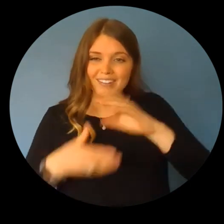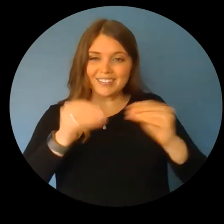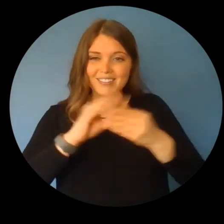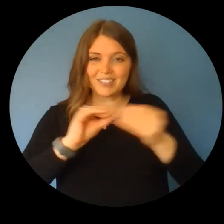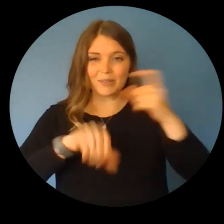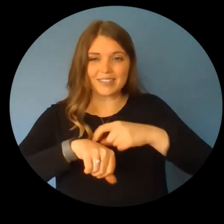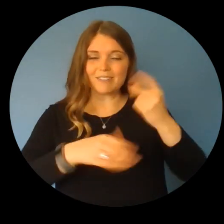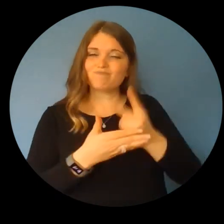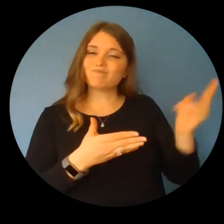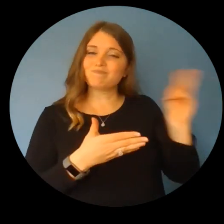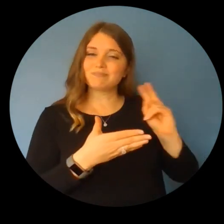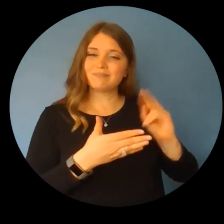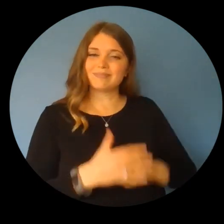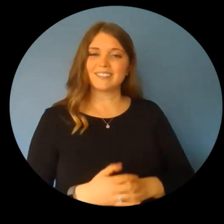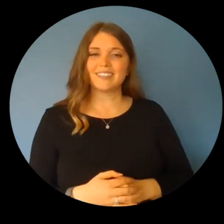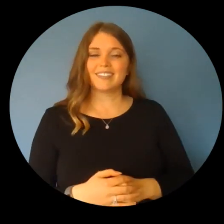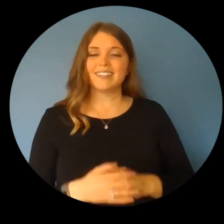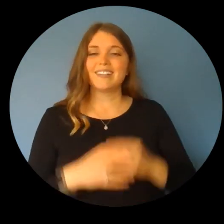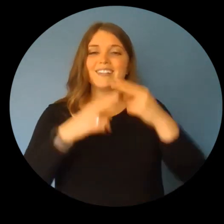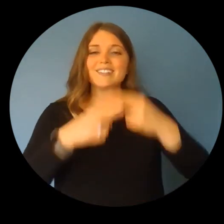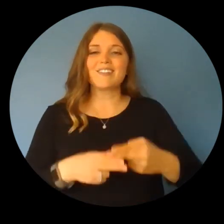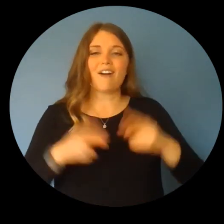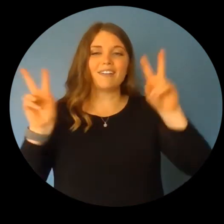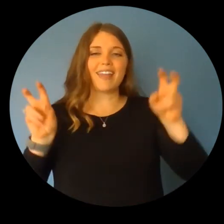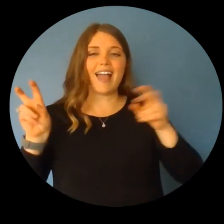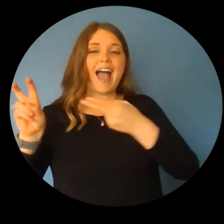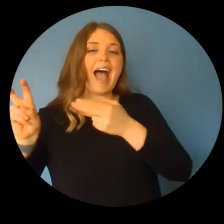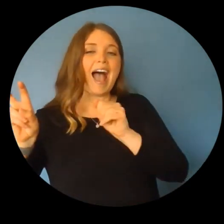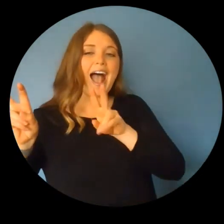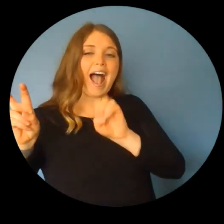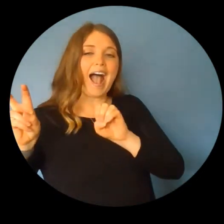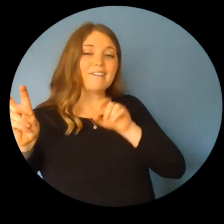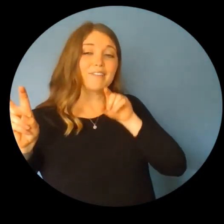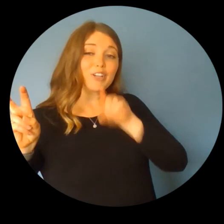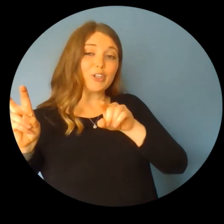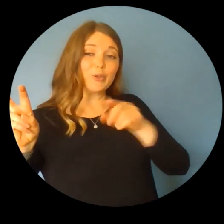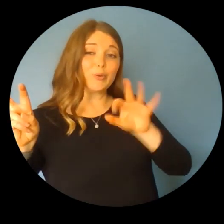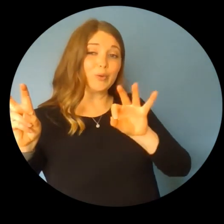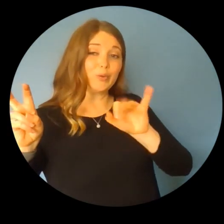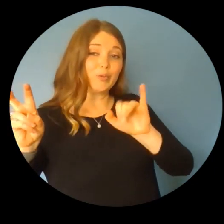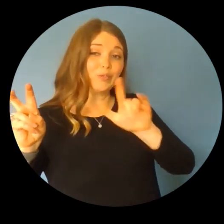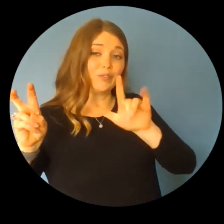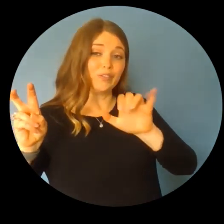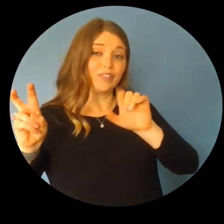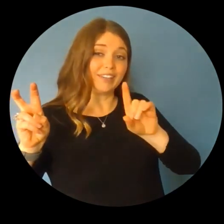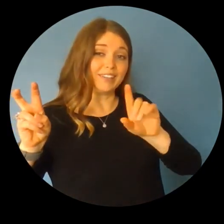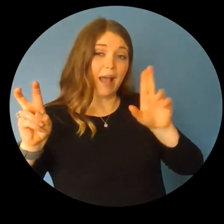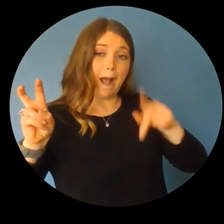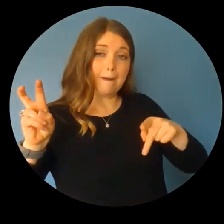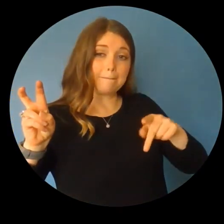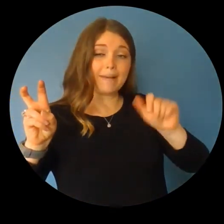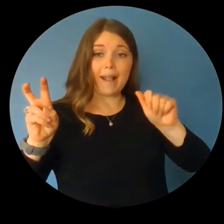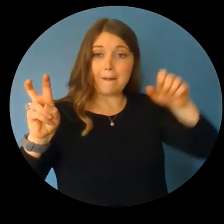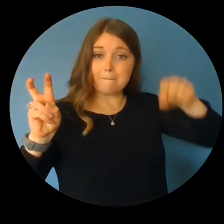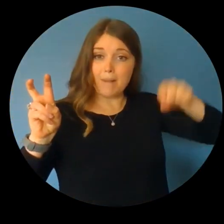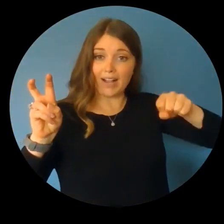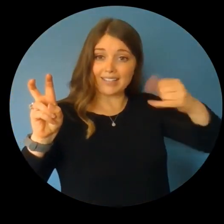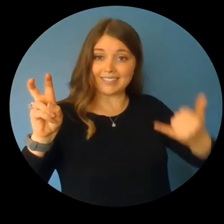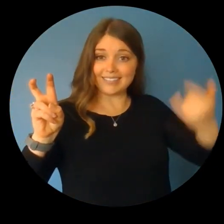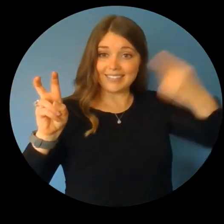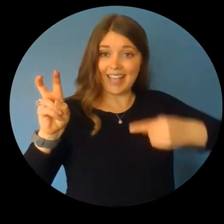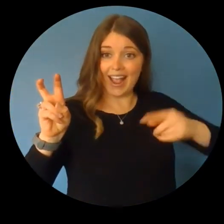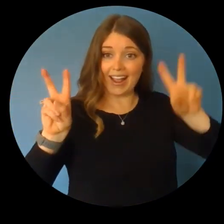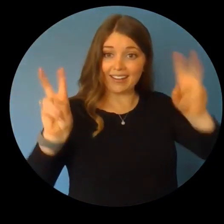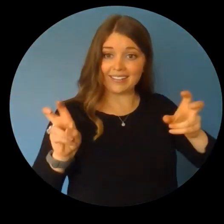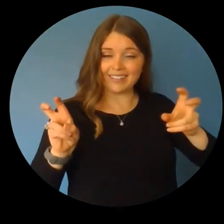ago. And it is called, Have You Filled Up a Bucket Today? So let's see what this is about and what